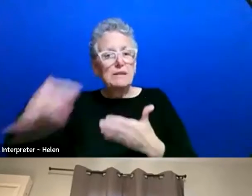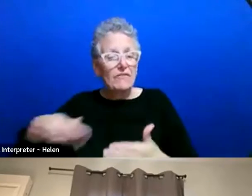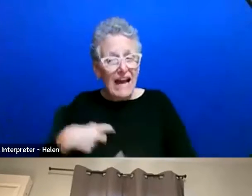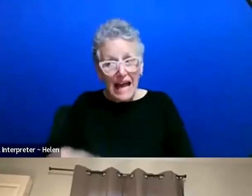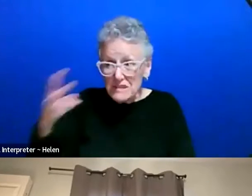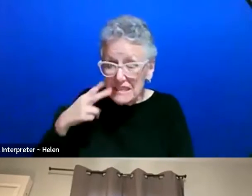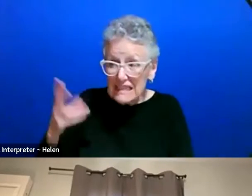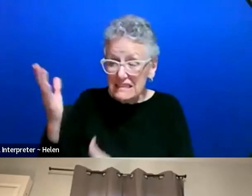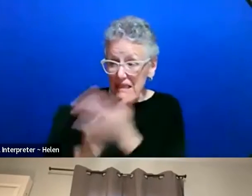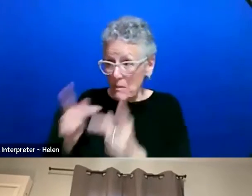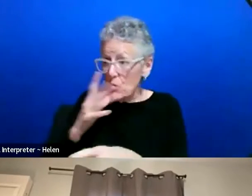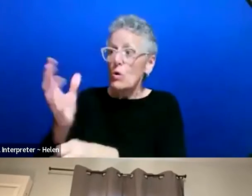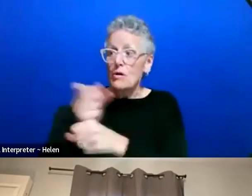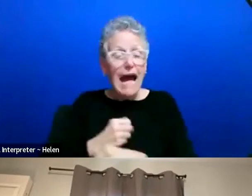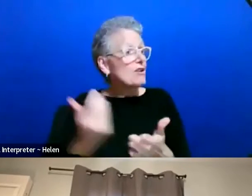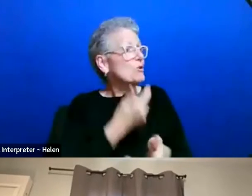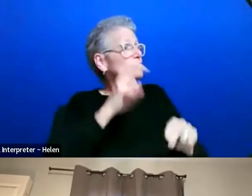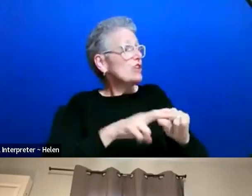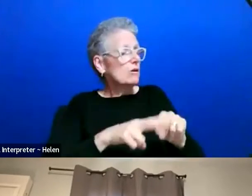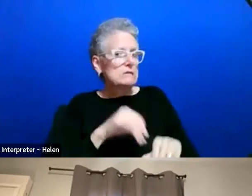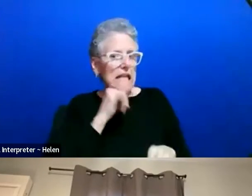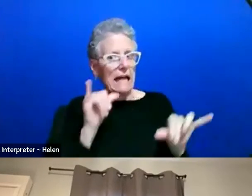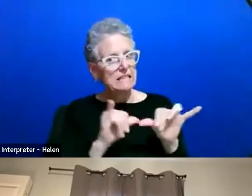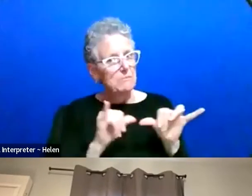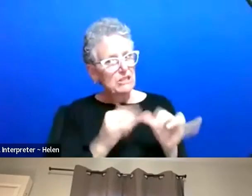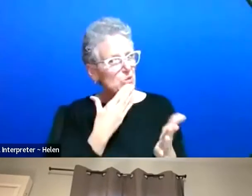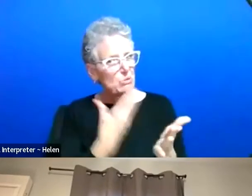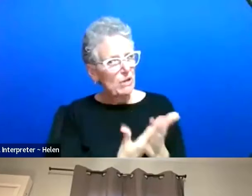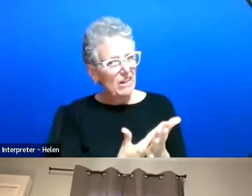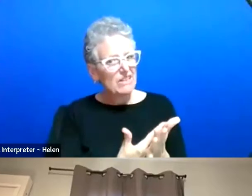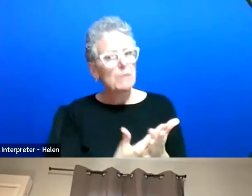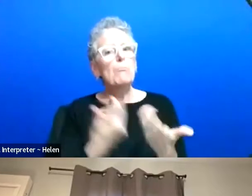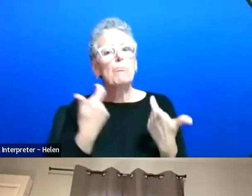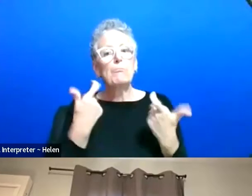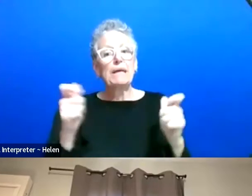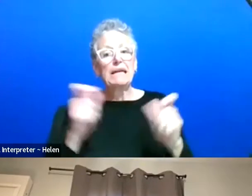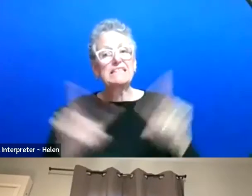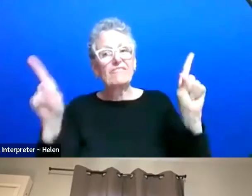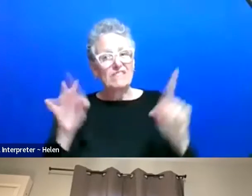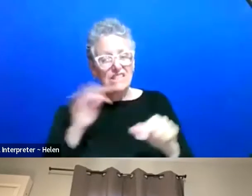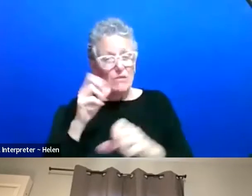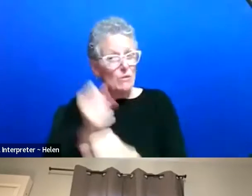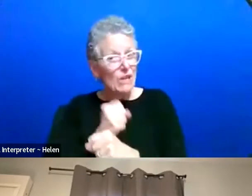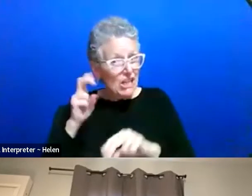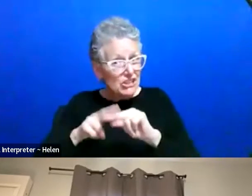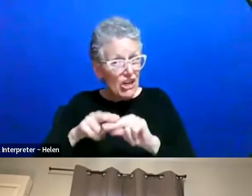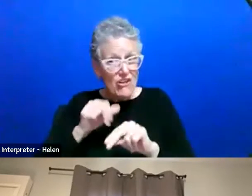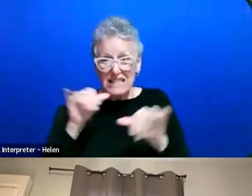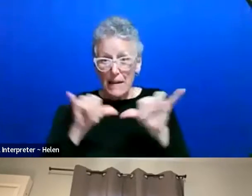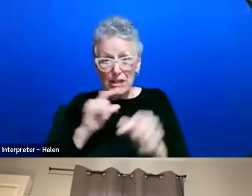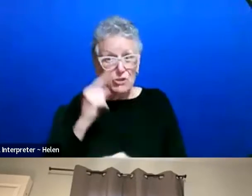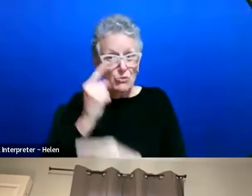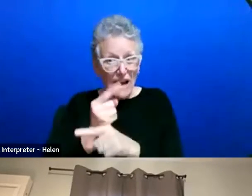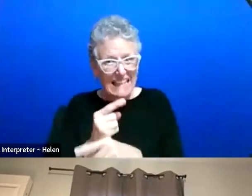very well. So that is a big difference on the way you play sports too. You can get a chair that's not measured right, or things are just wrong,